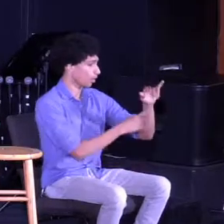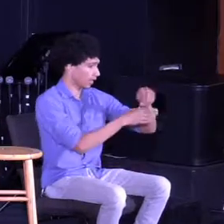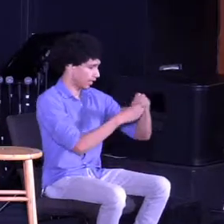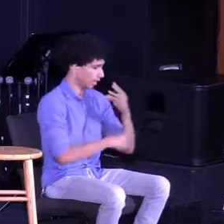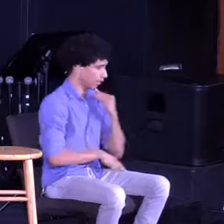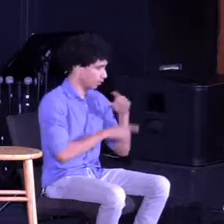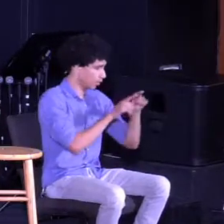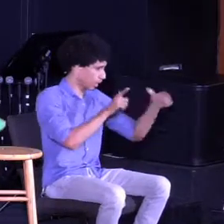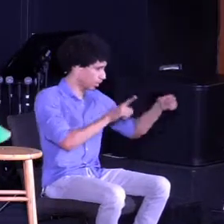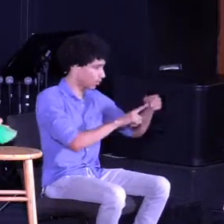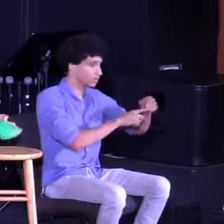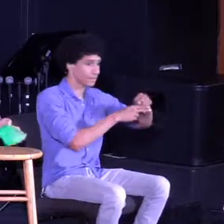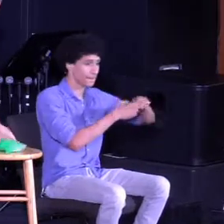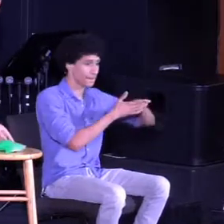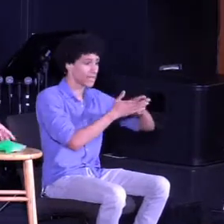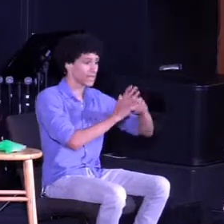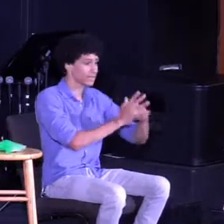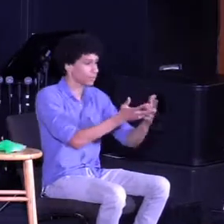heavy. So